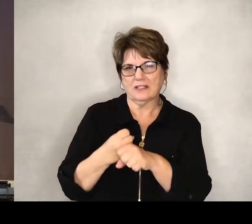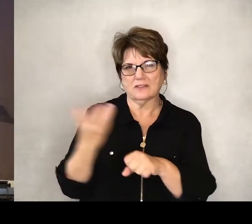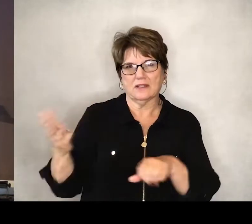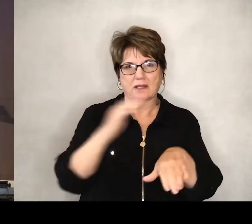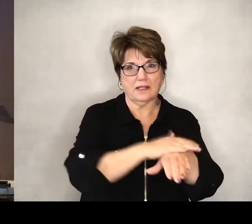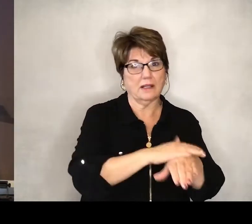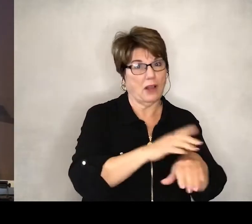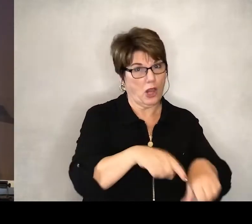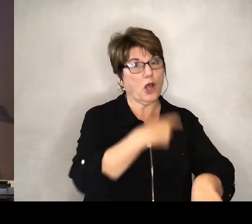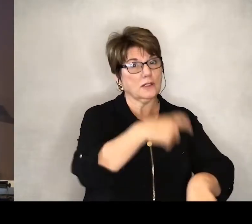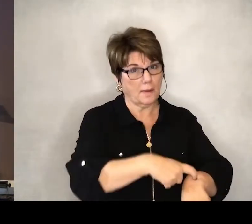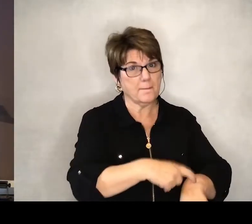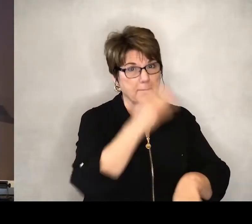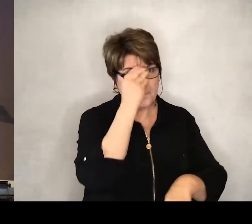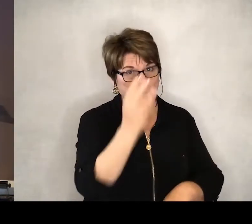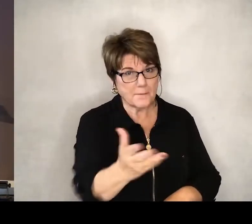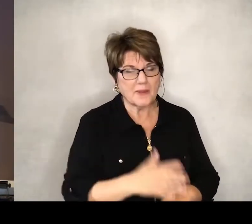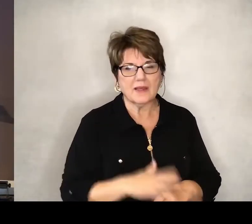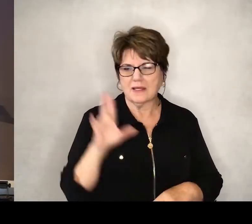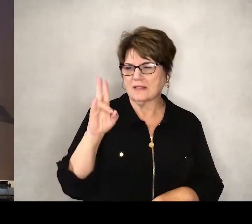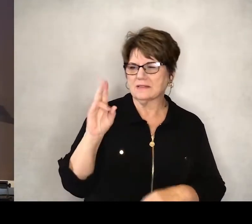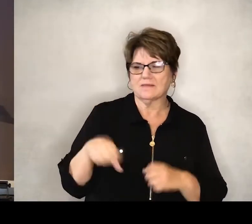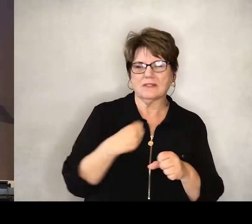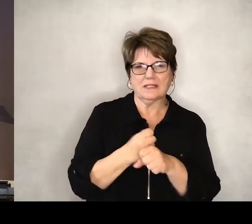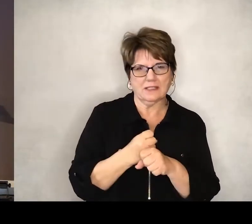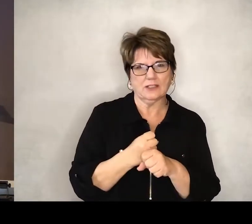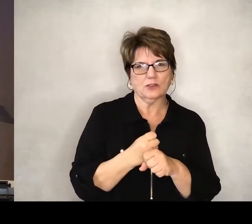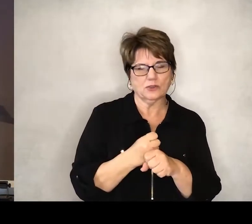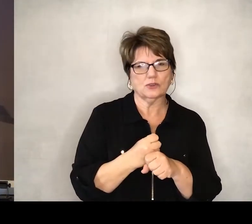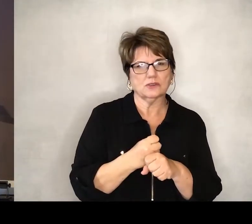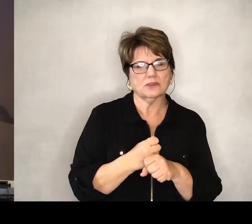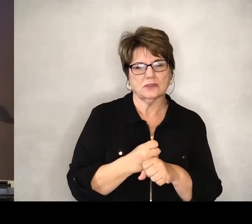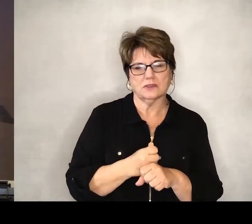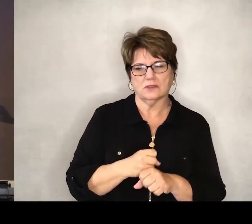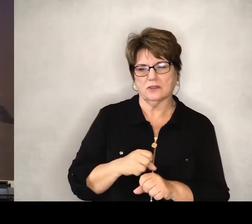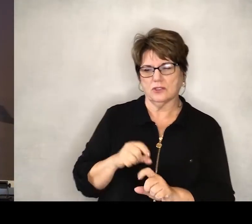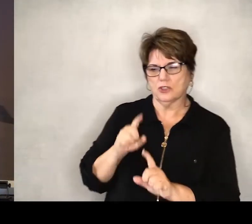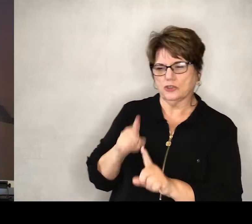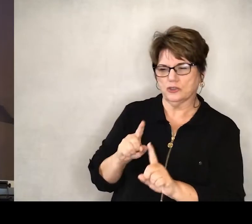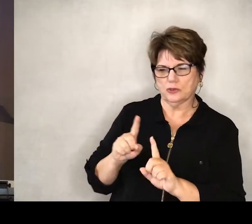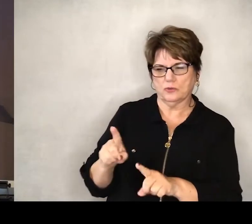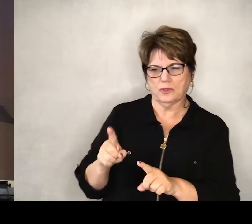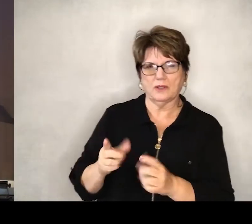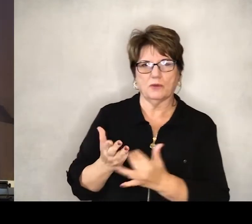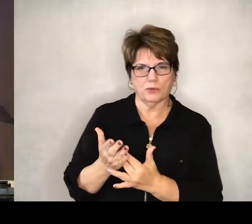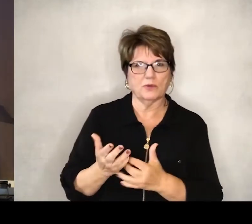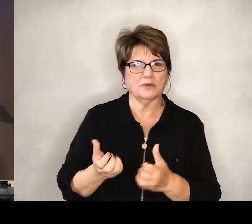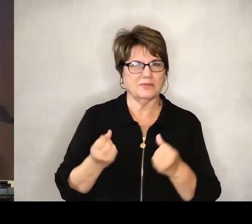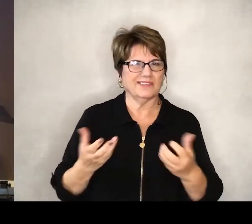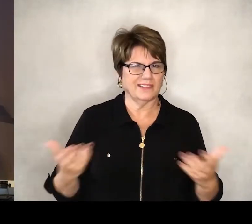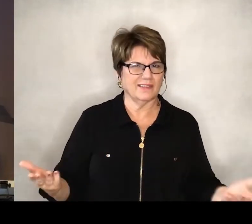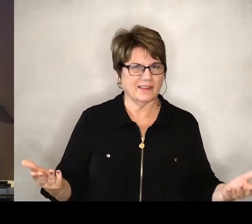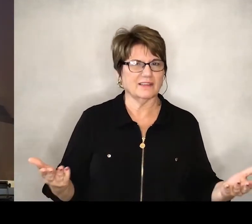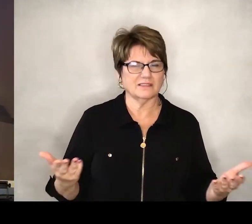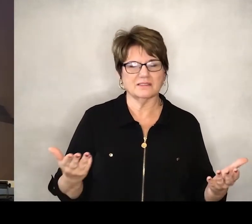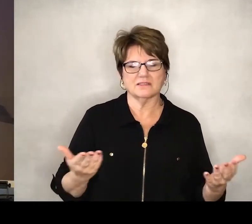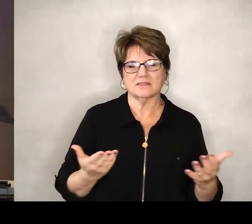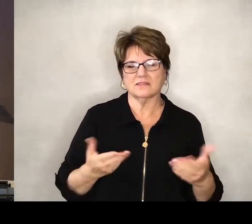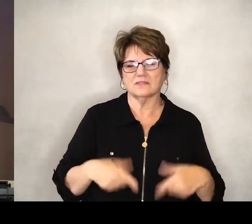That's a long time. 70 years, she went through a lot in 70